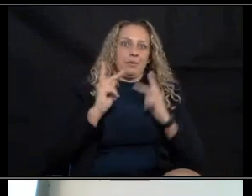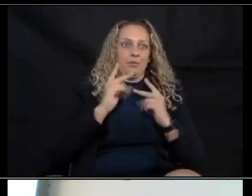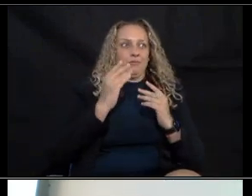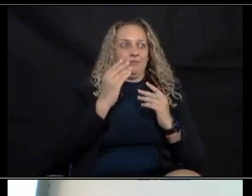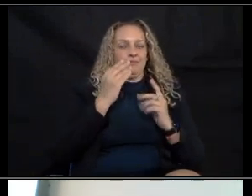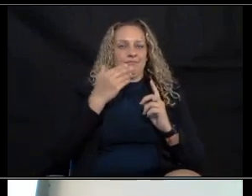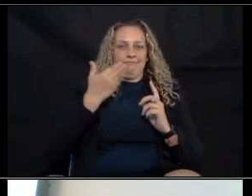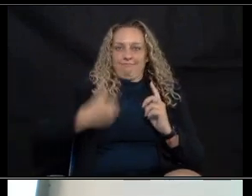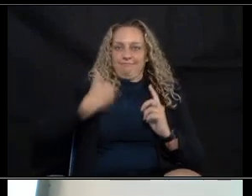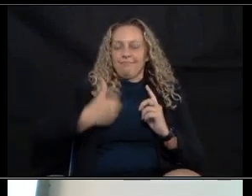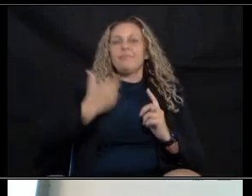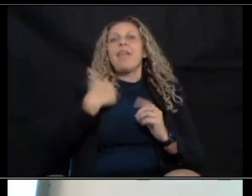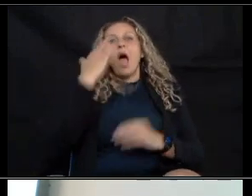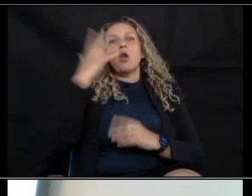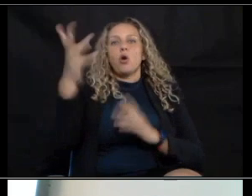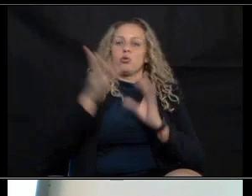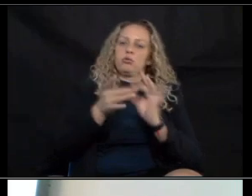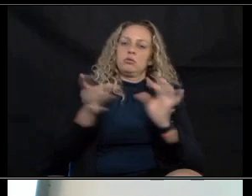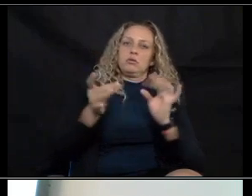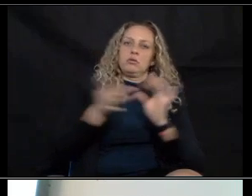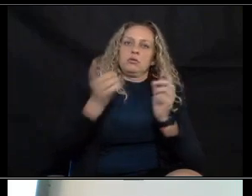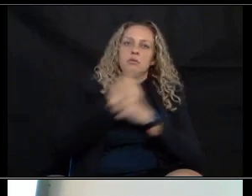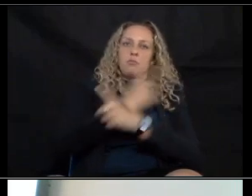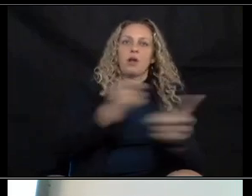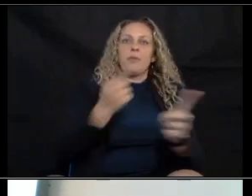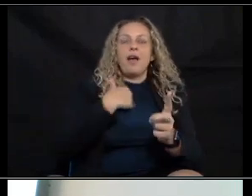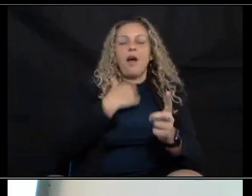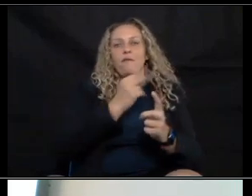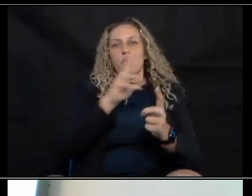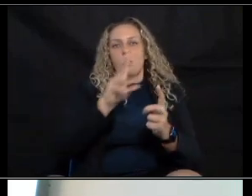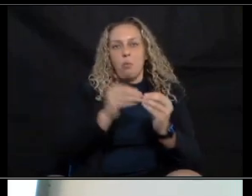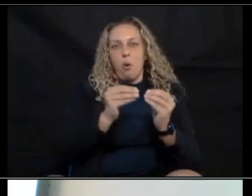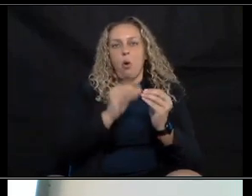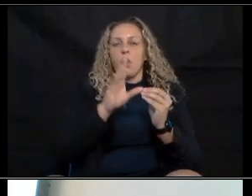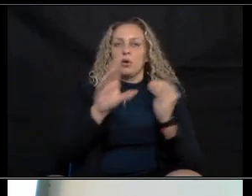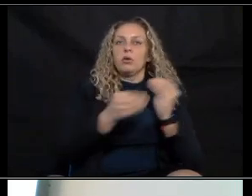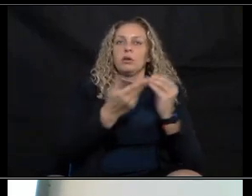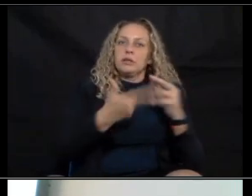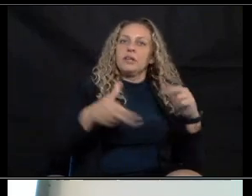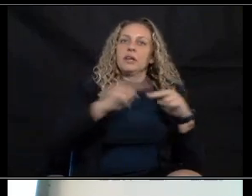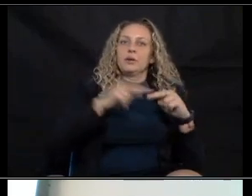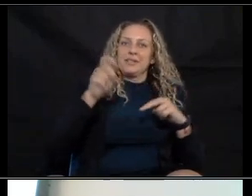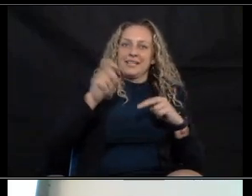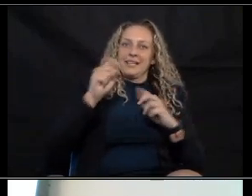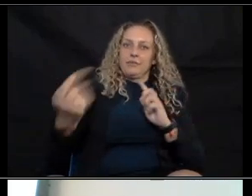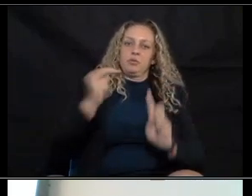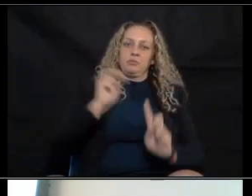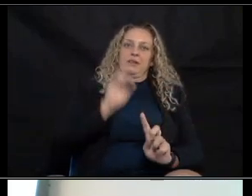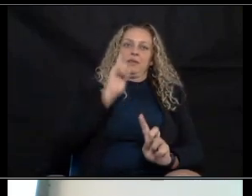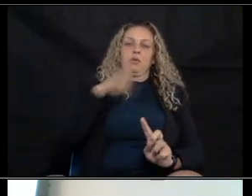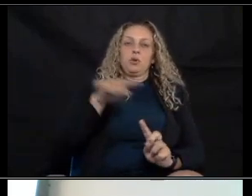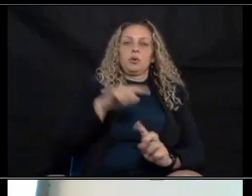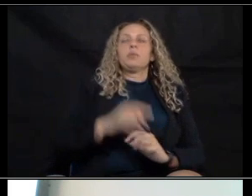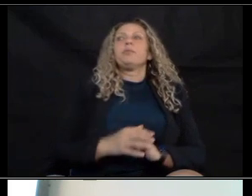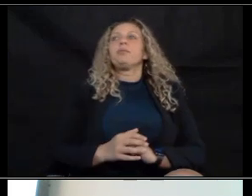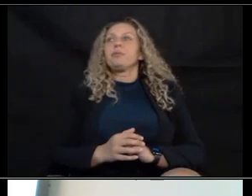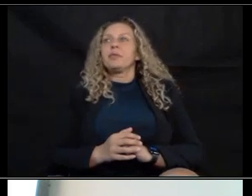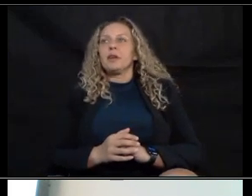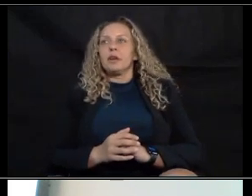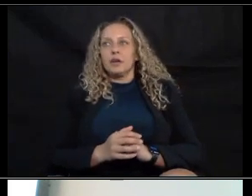in the proclamation, so I have just a few more, just to put the increased need in perspective.